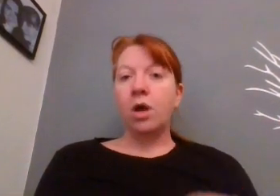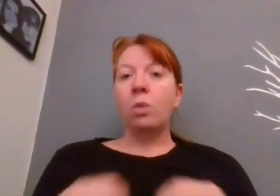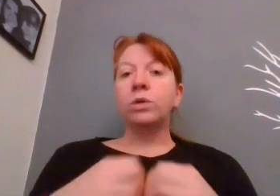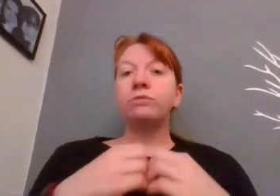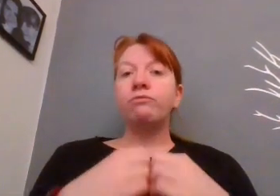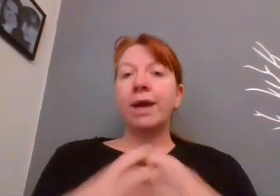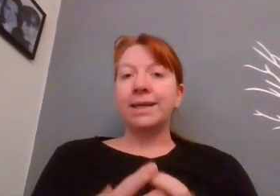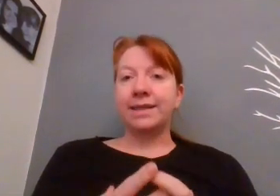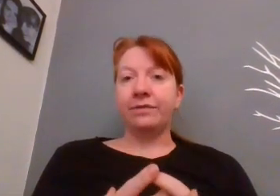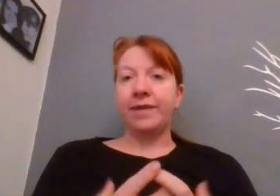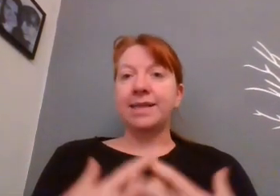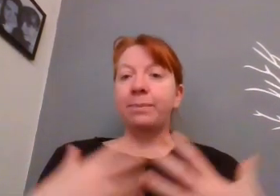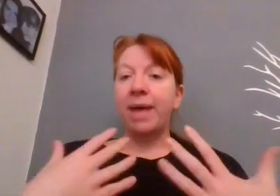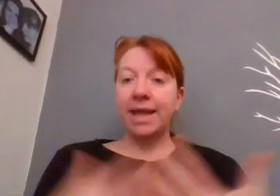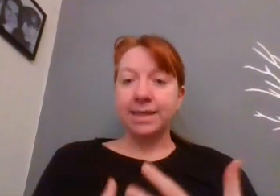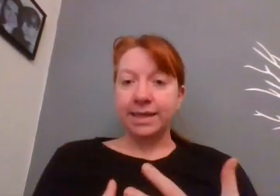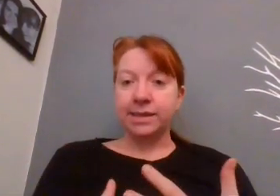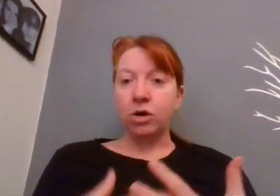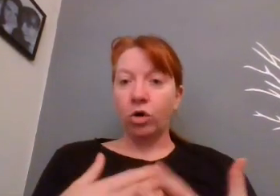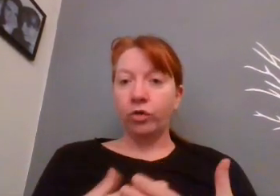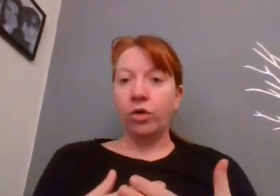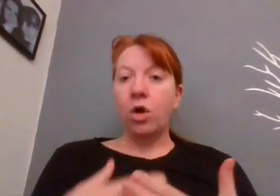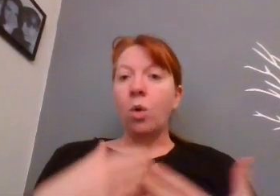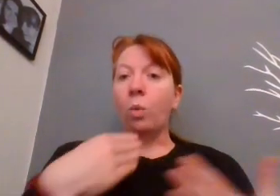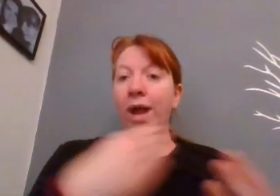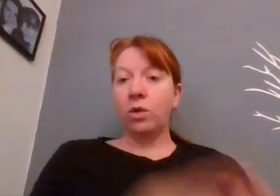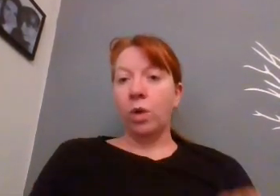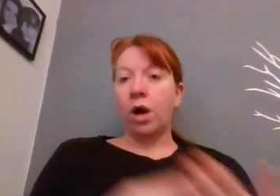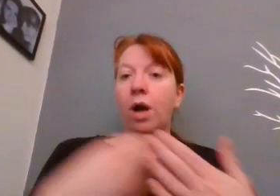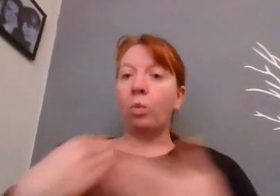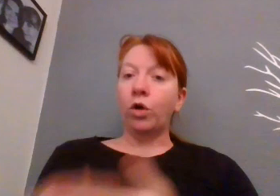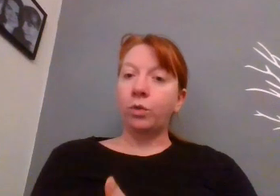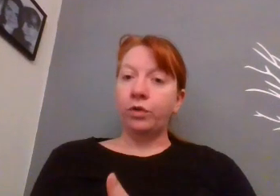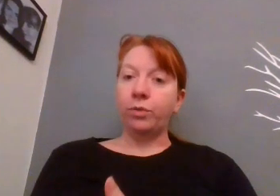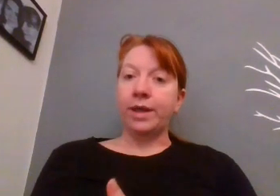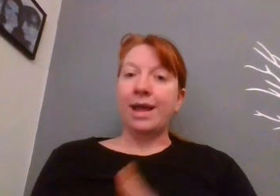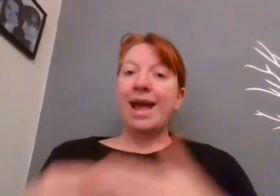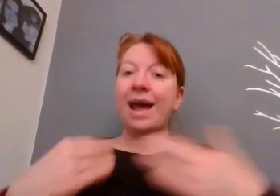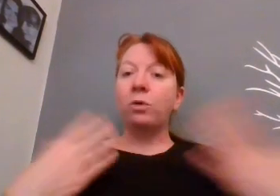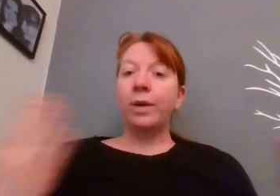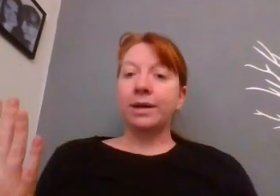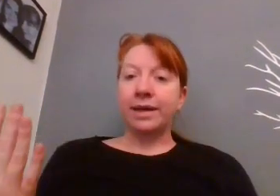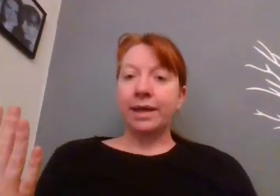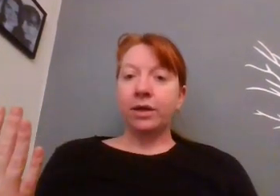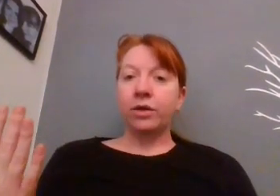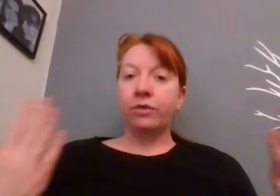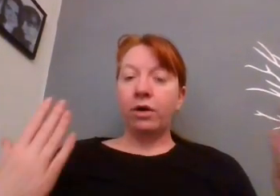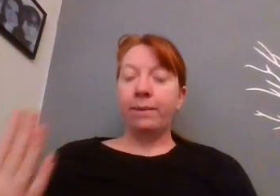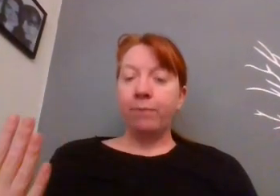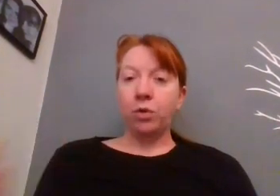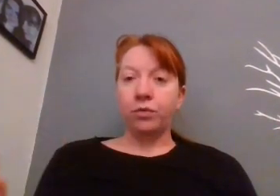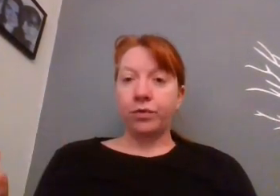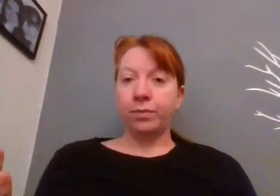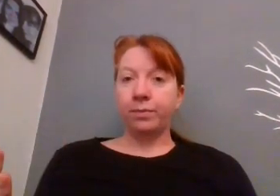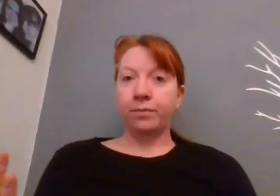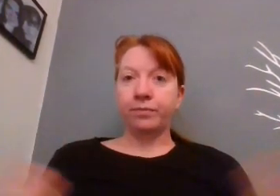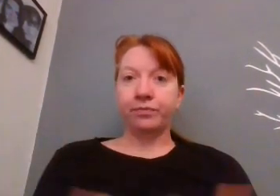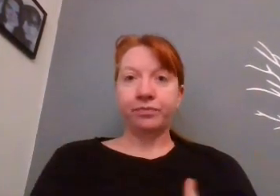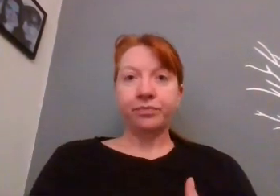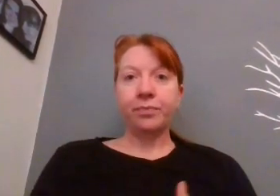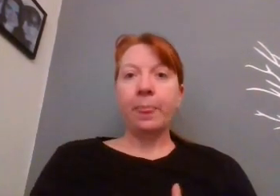motion was relative. It depended on where you are and what you were doing, how quickly time